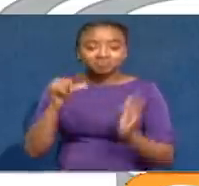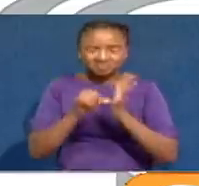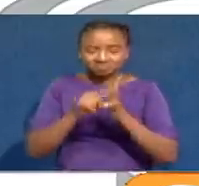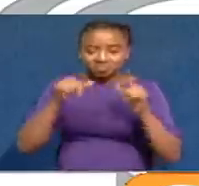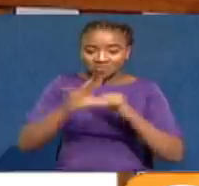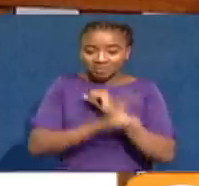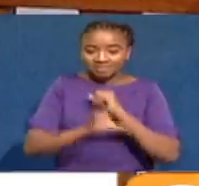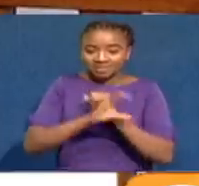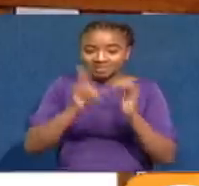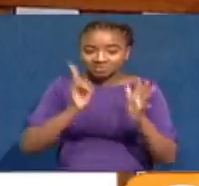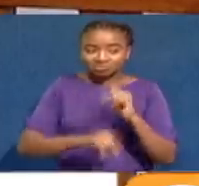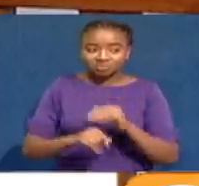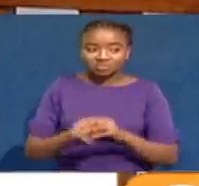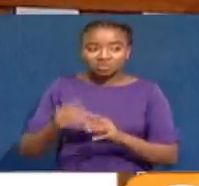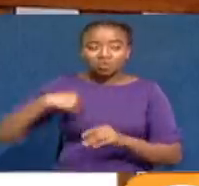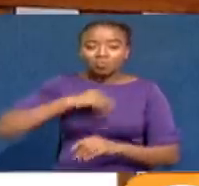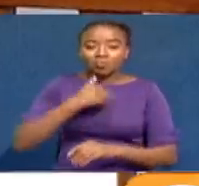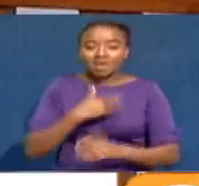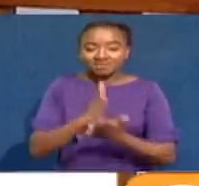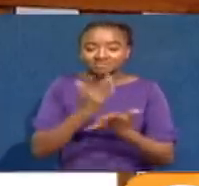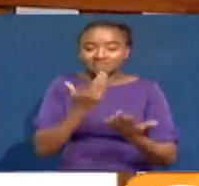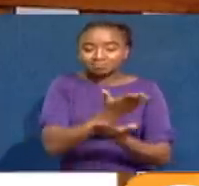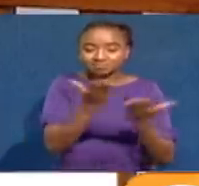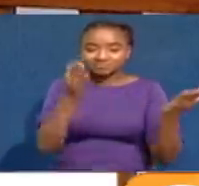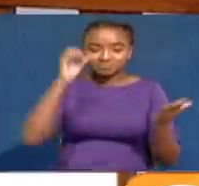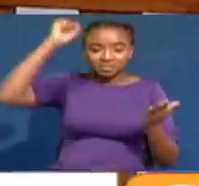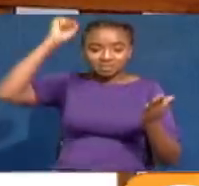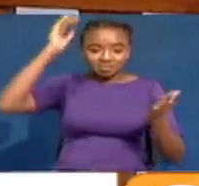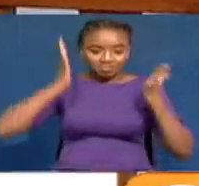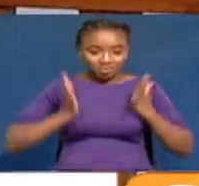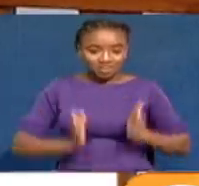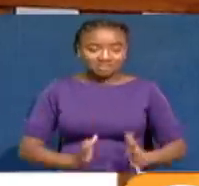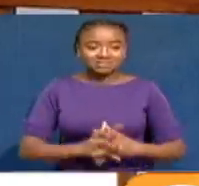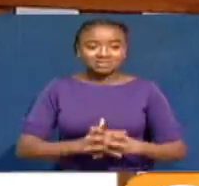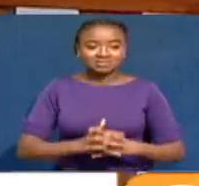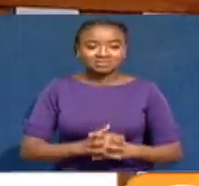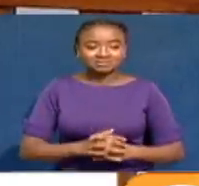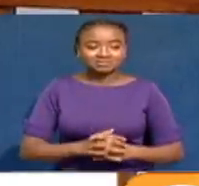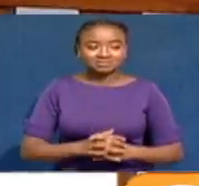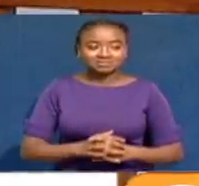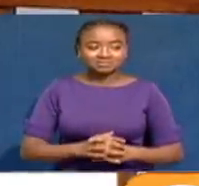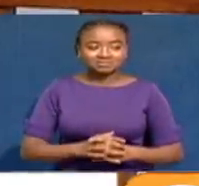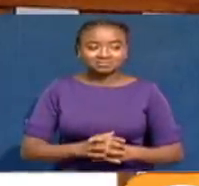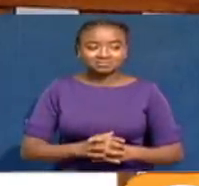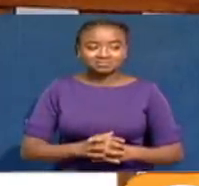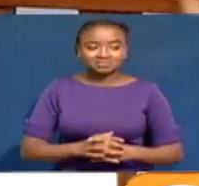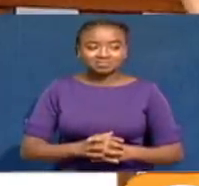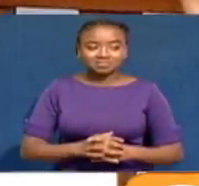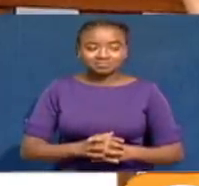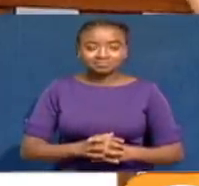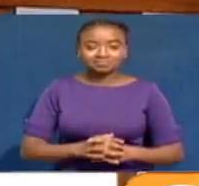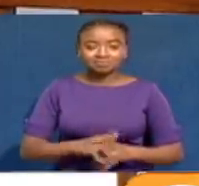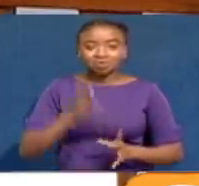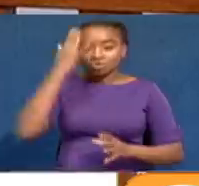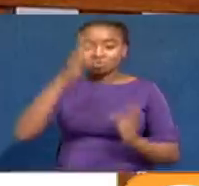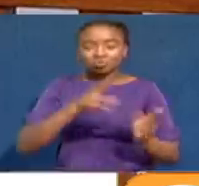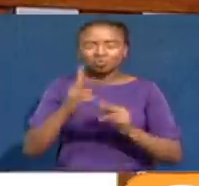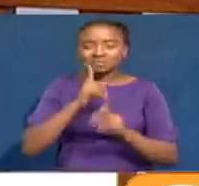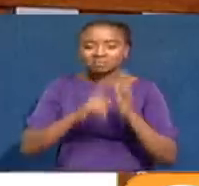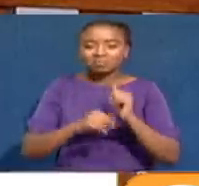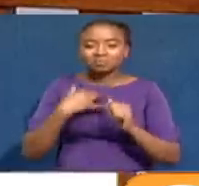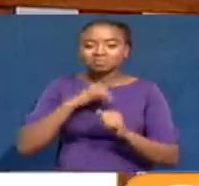country. We have a section of our politicians. You know, they usually say not even the wisest philosopher who can